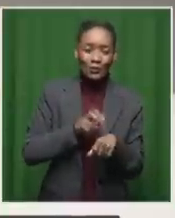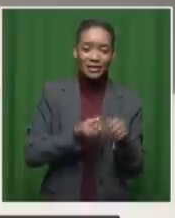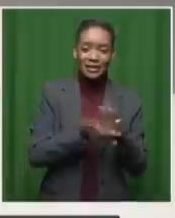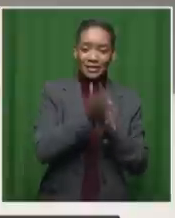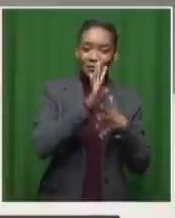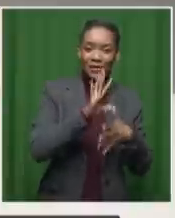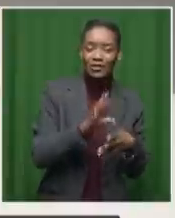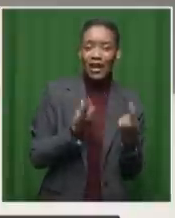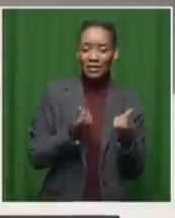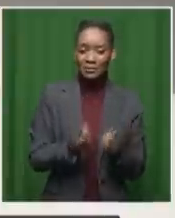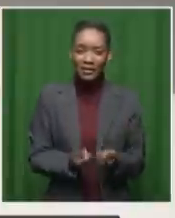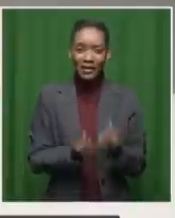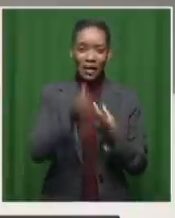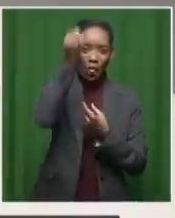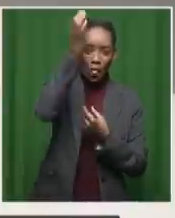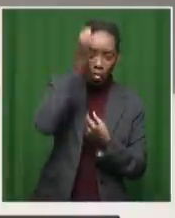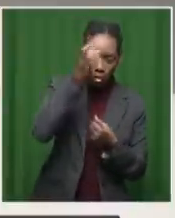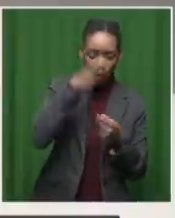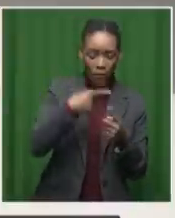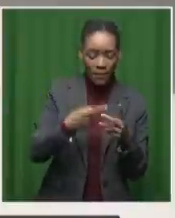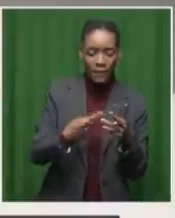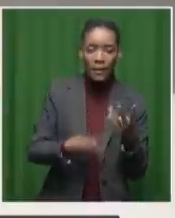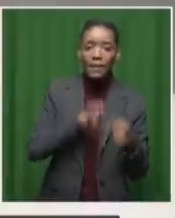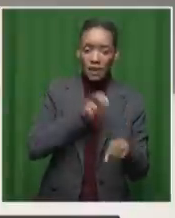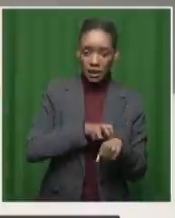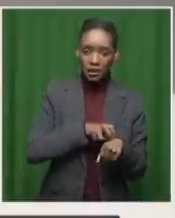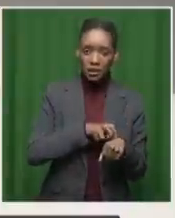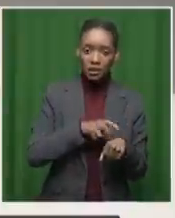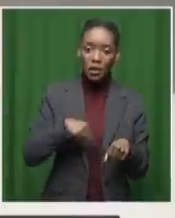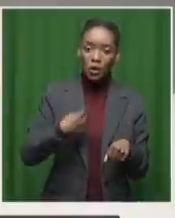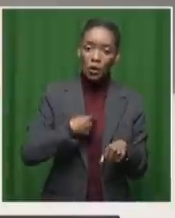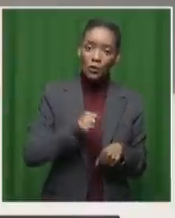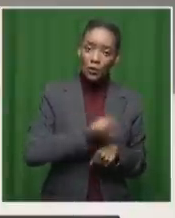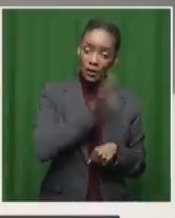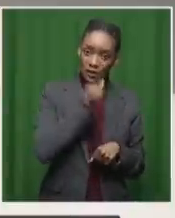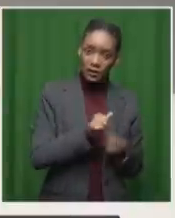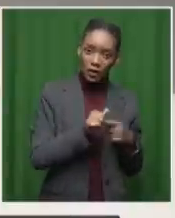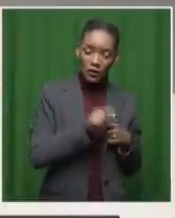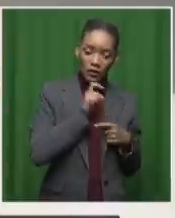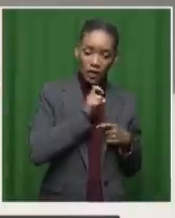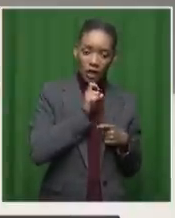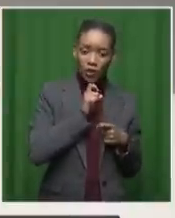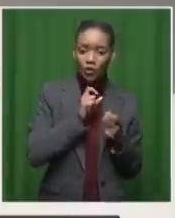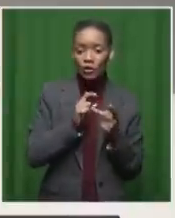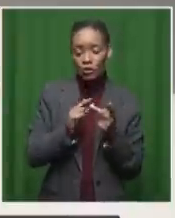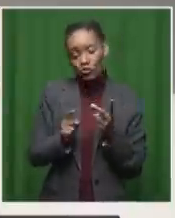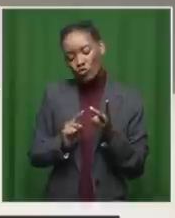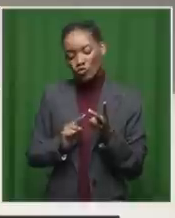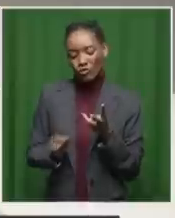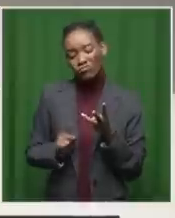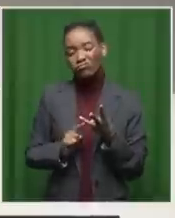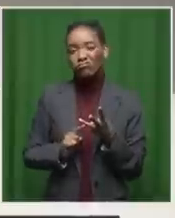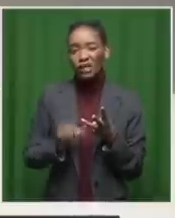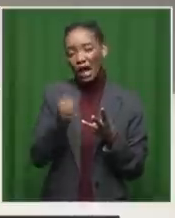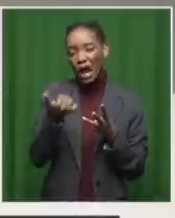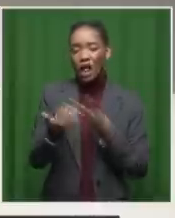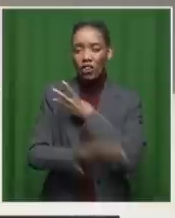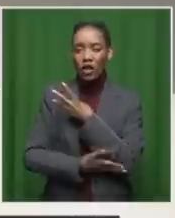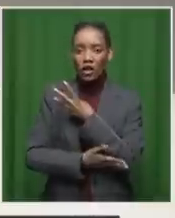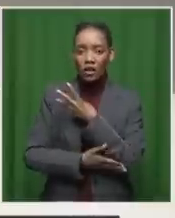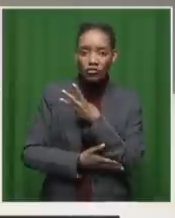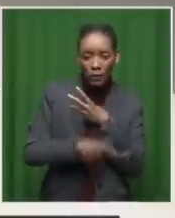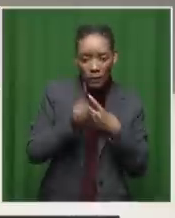financing. Then we are using South Africa and two or three other countries as pilot to see how to